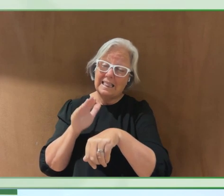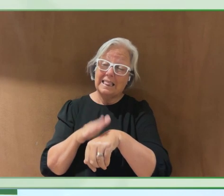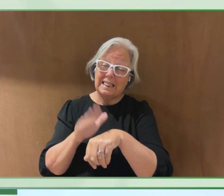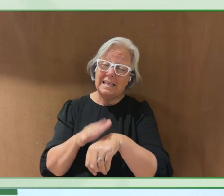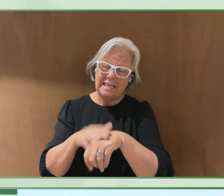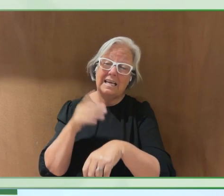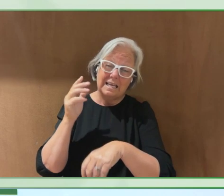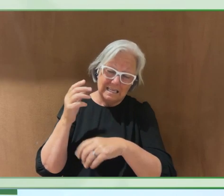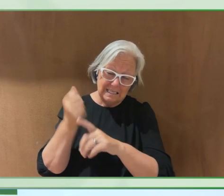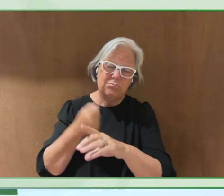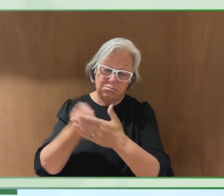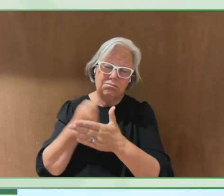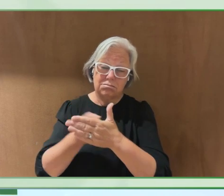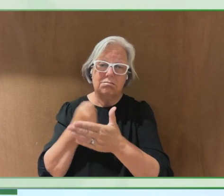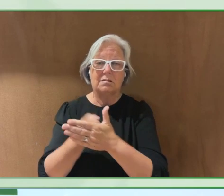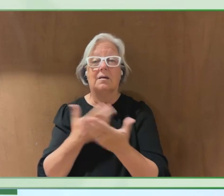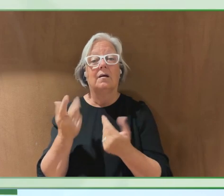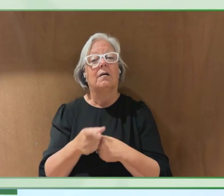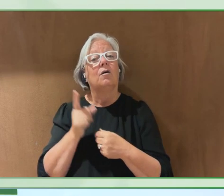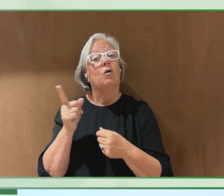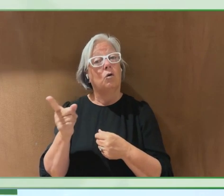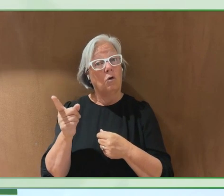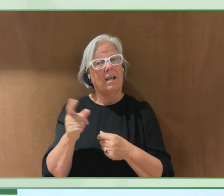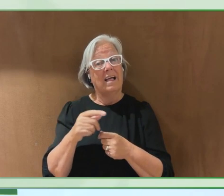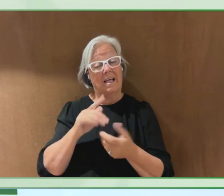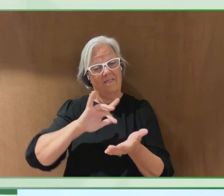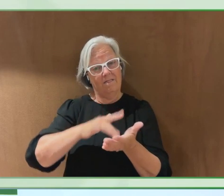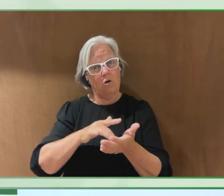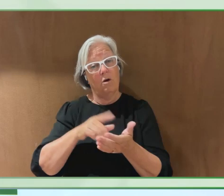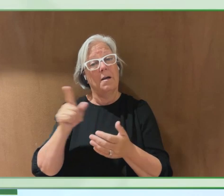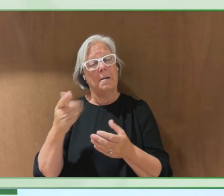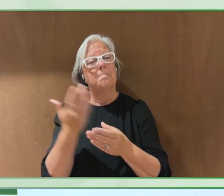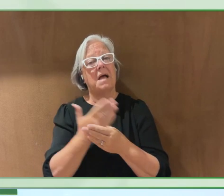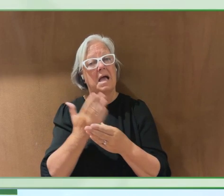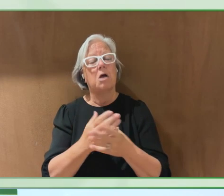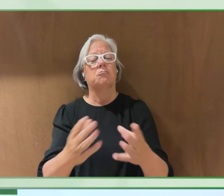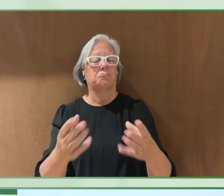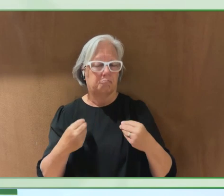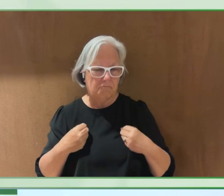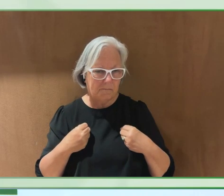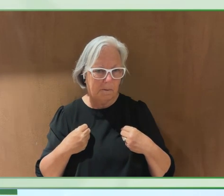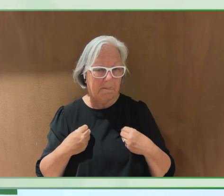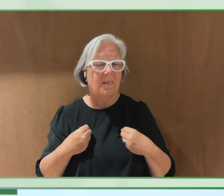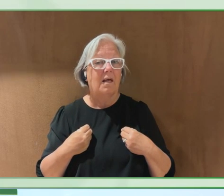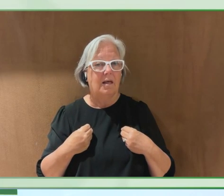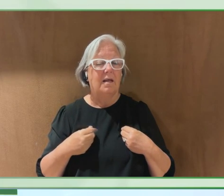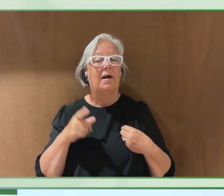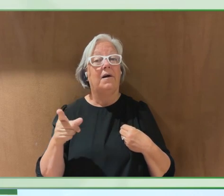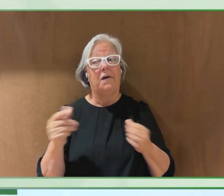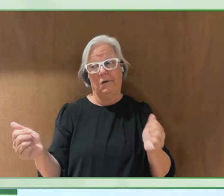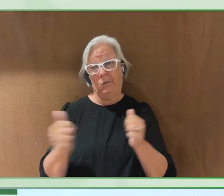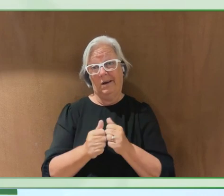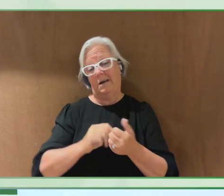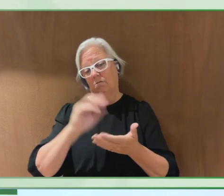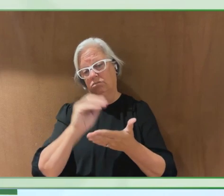the State Bank of Pakistan, the central bank, wrote out a 26-page policy which we co-wrote for them, that made sure that persons